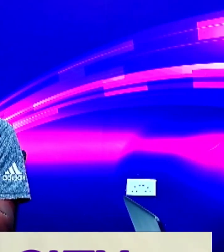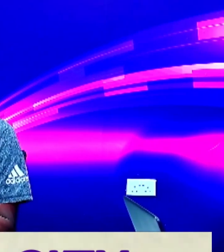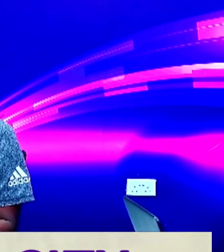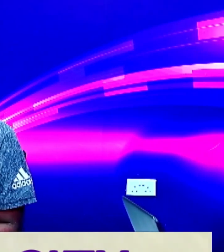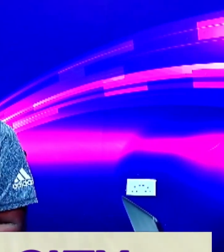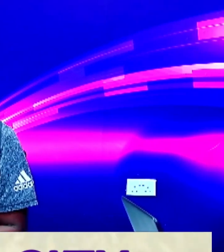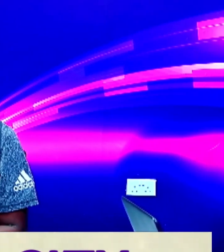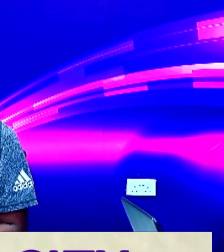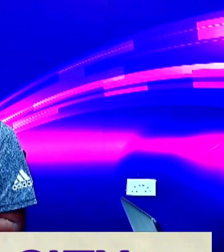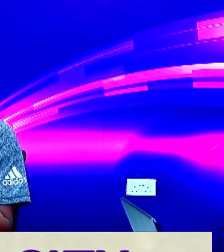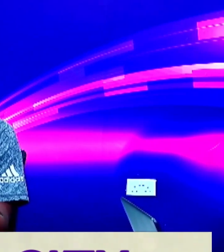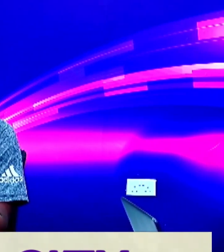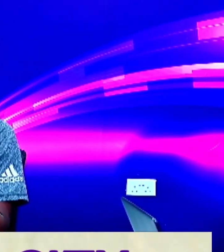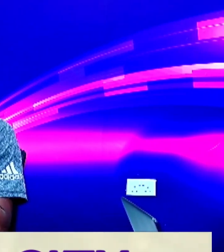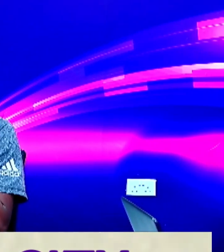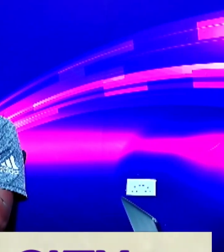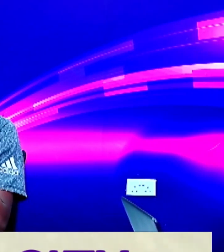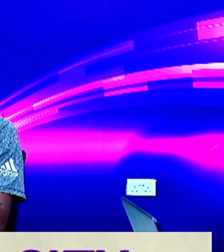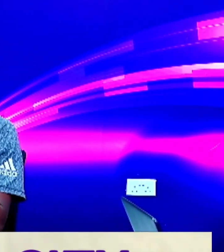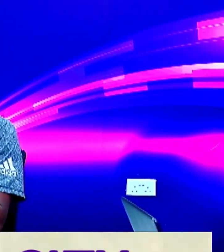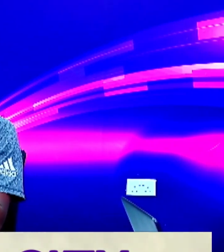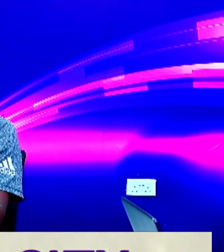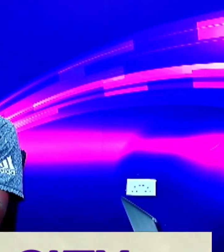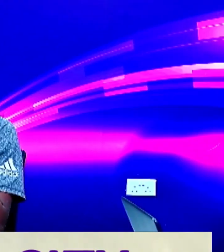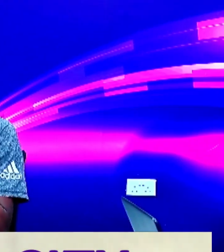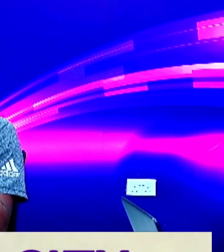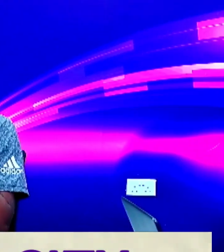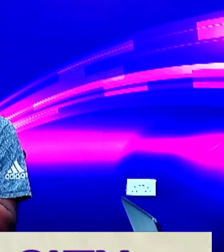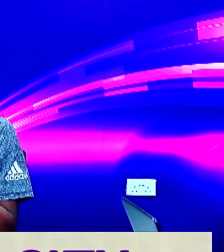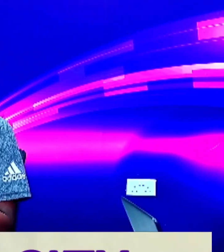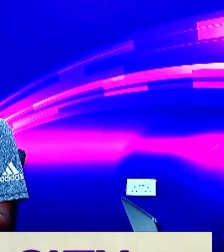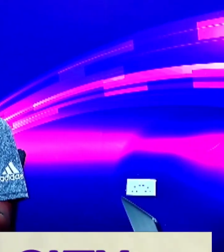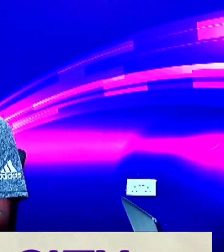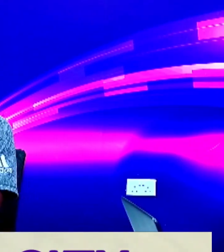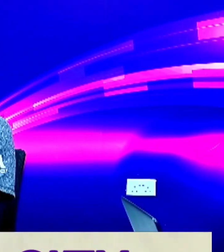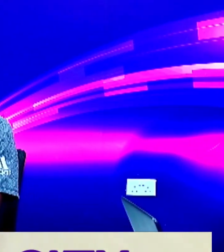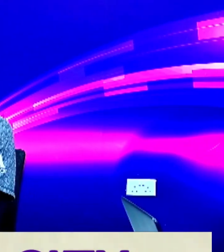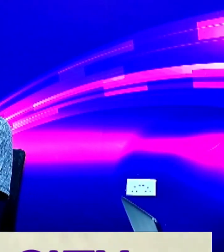players have joined. Yes, to Man U, but for the most time,